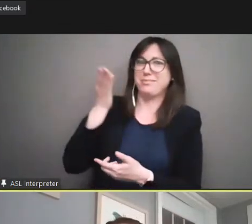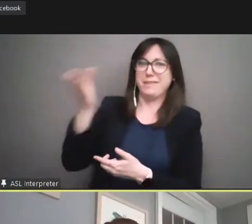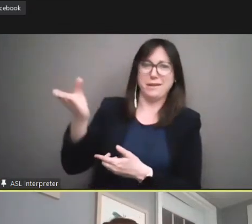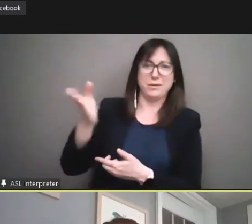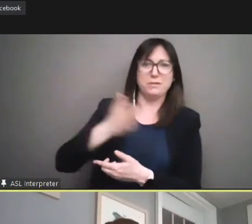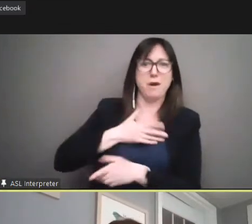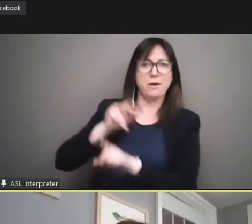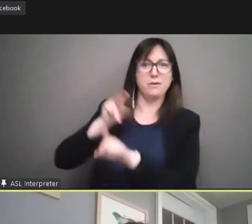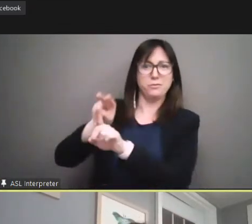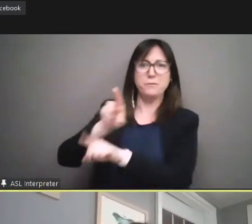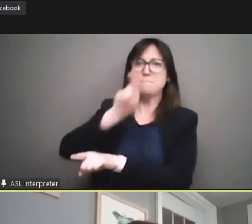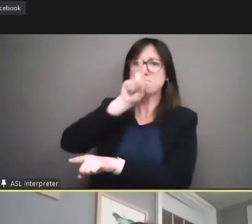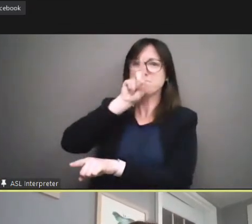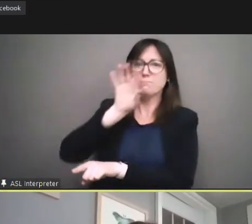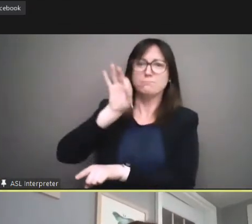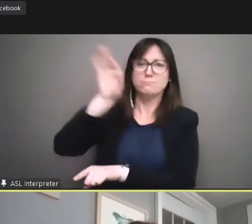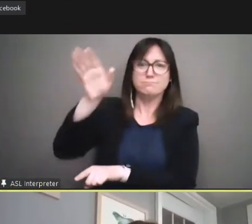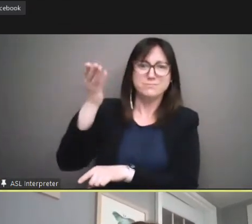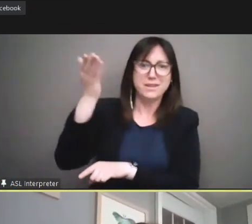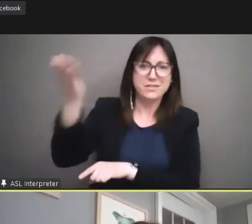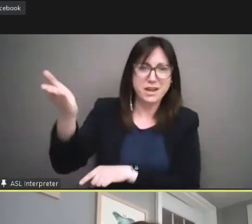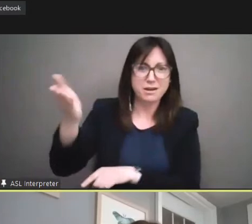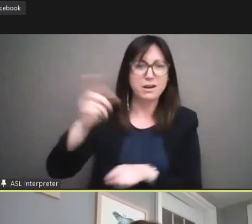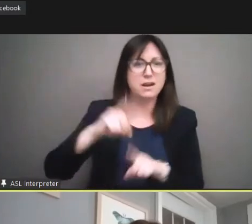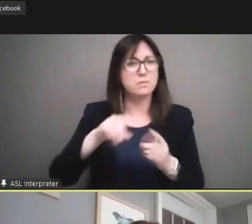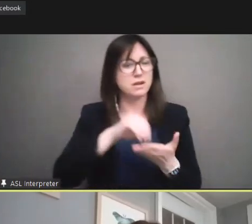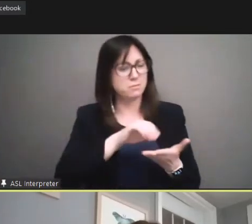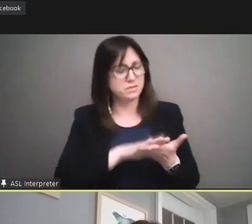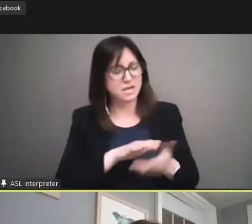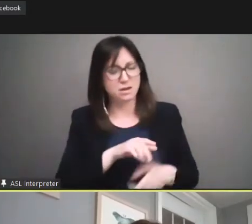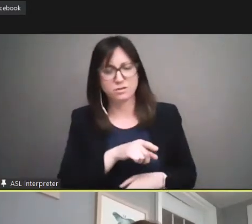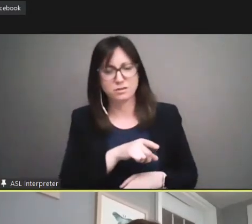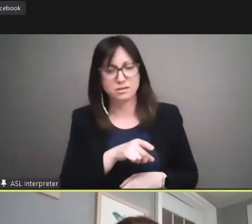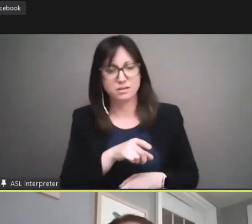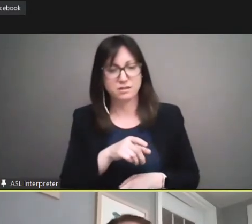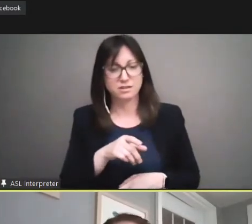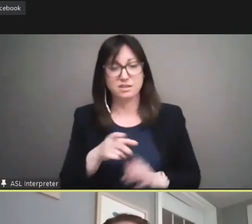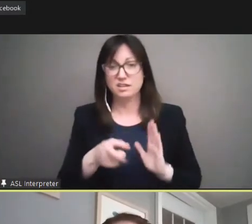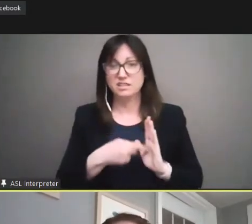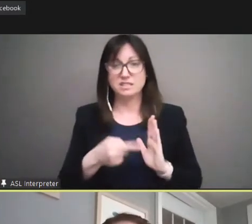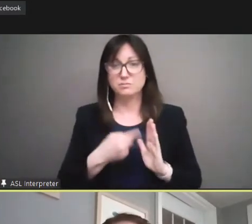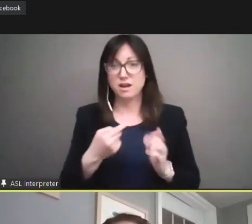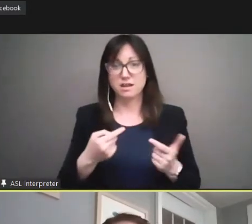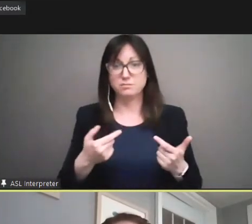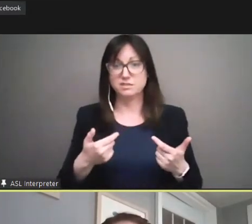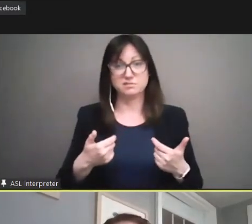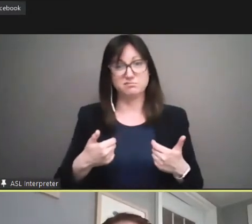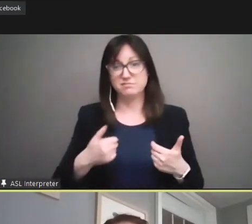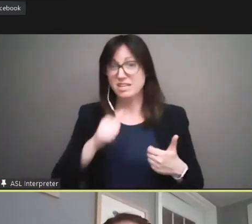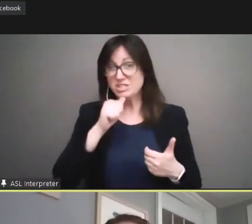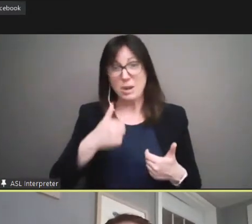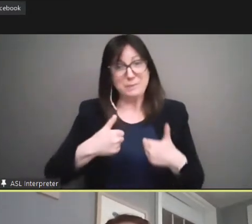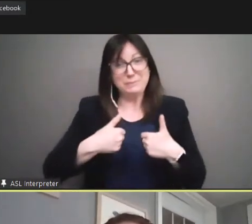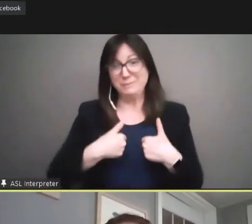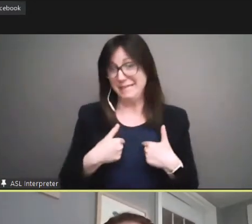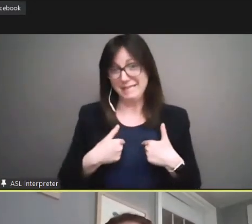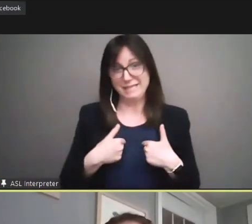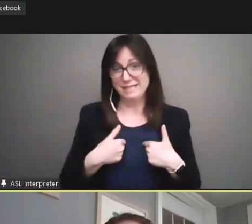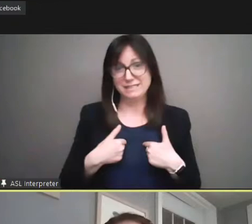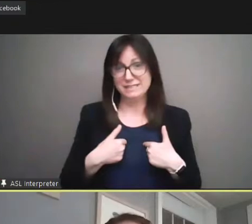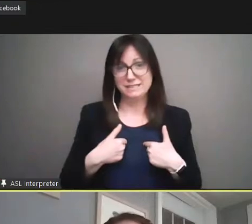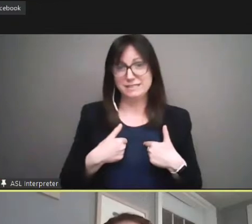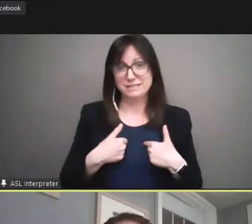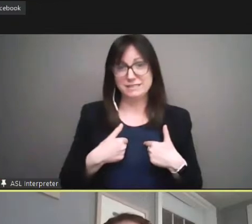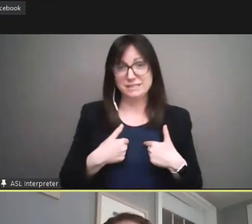it? But I wrote down, you're not always the best person to engage in that trust rebuilding. It's not always me who